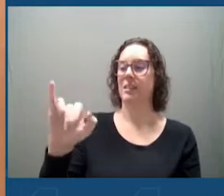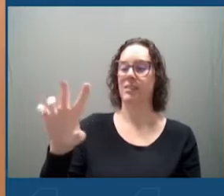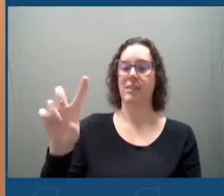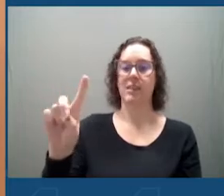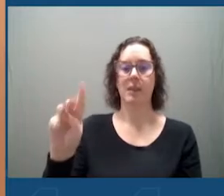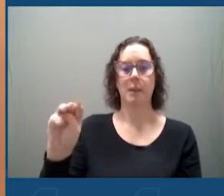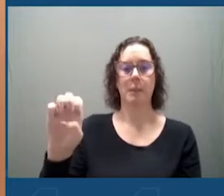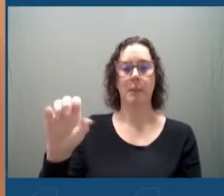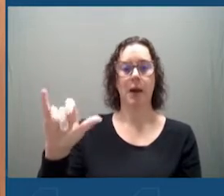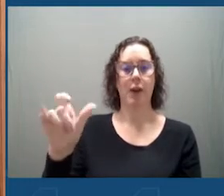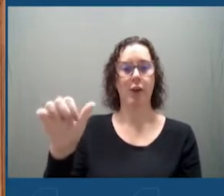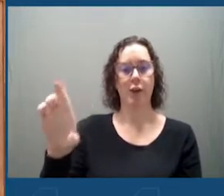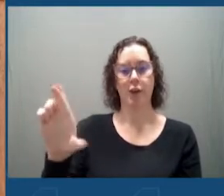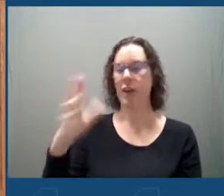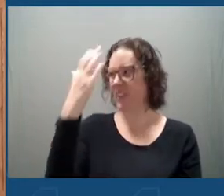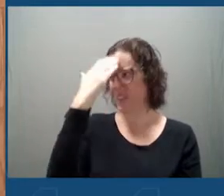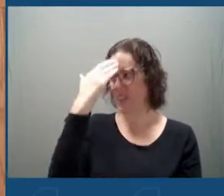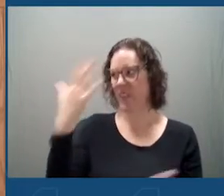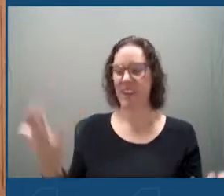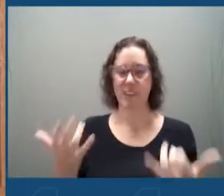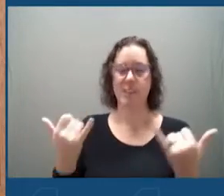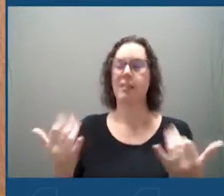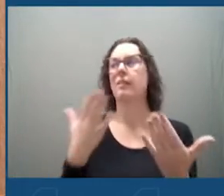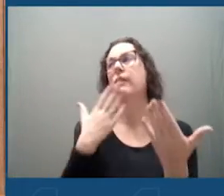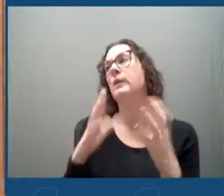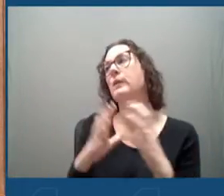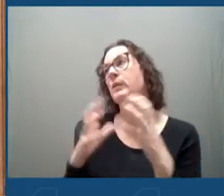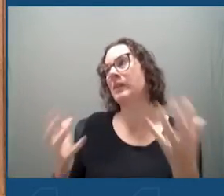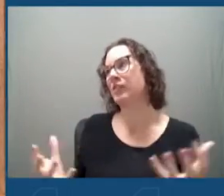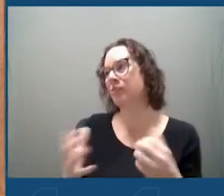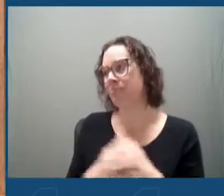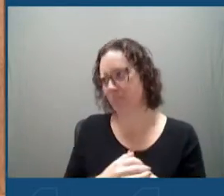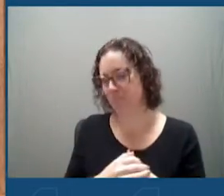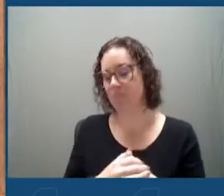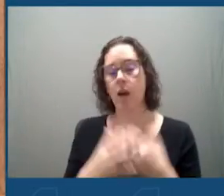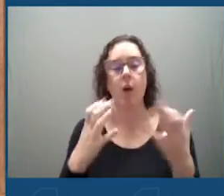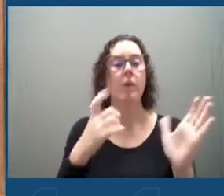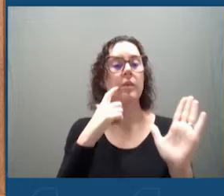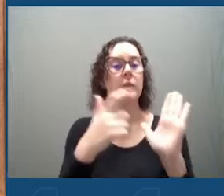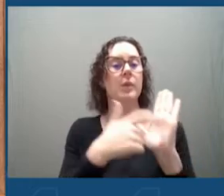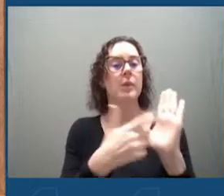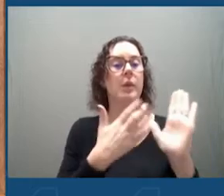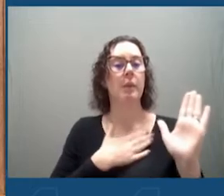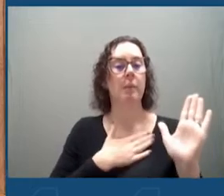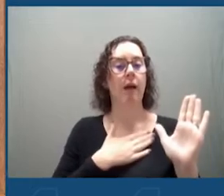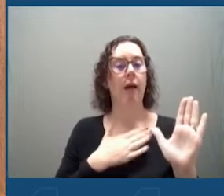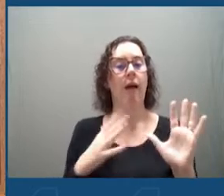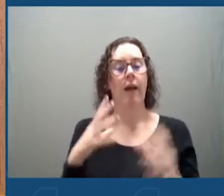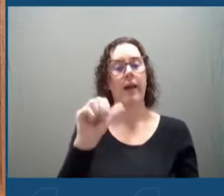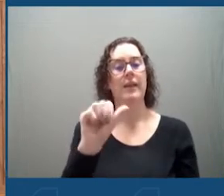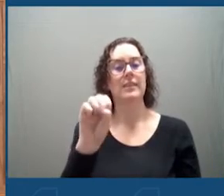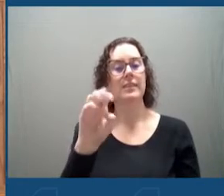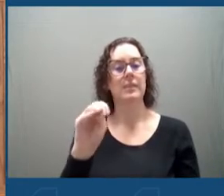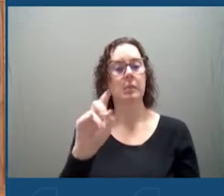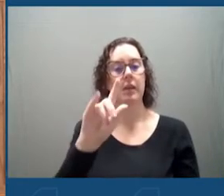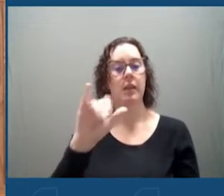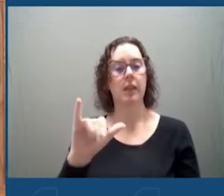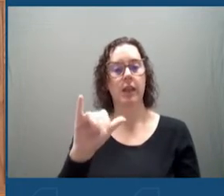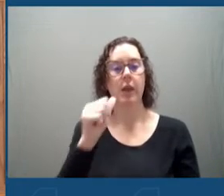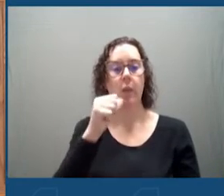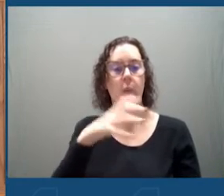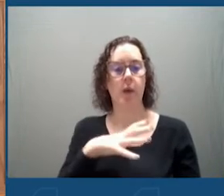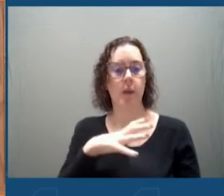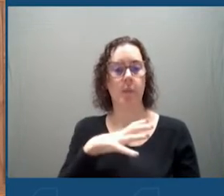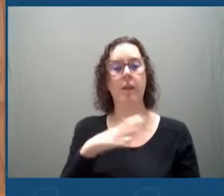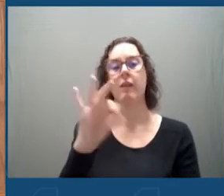here. And also I'd like to acknowledge my Assemblywoman Sarah Forrest. Thank you for